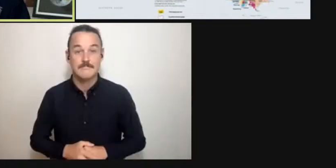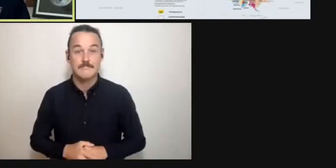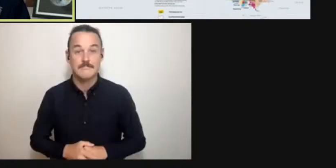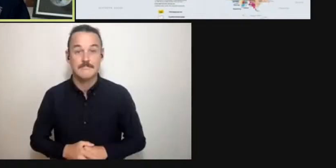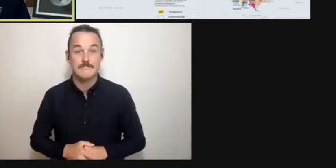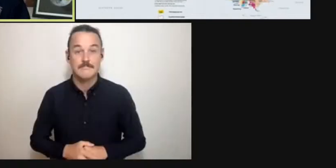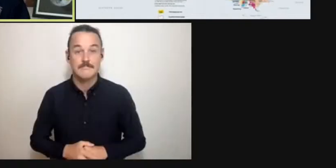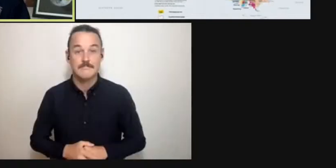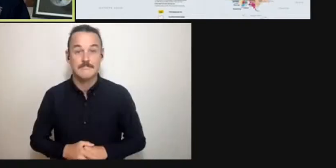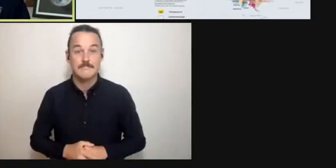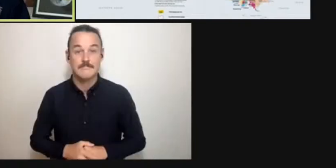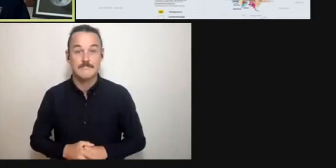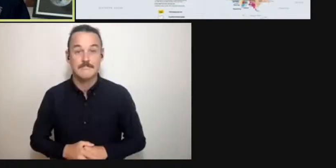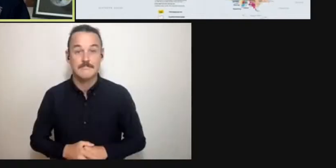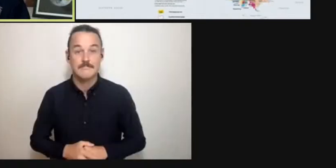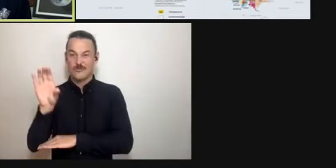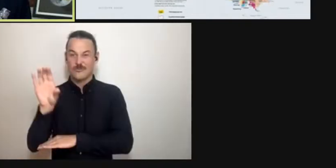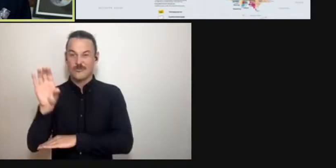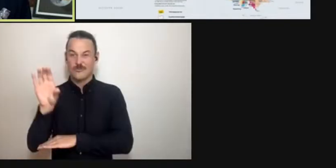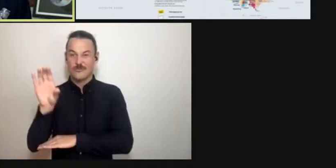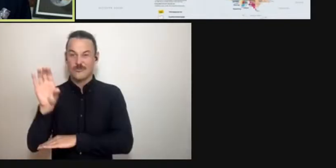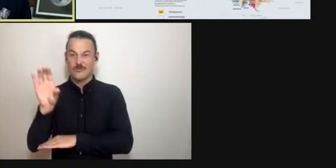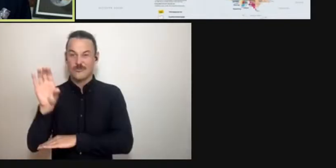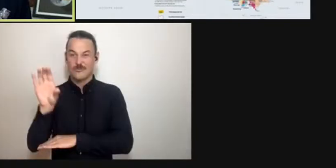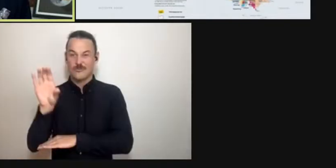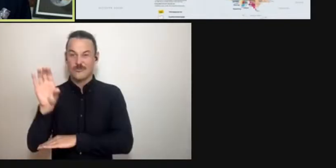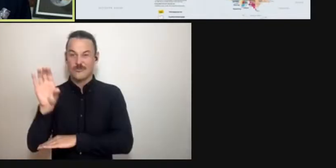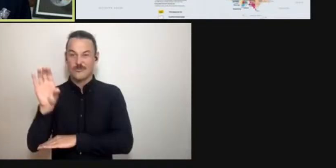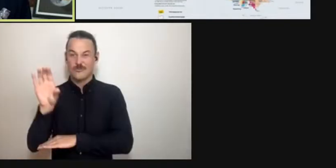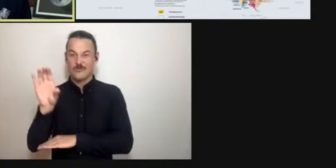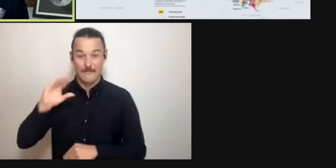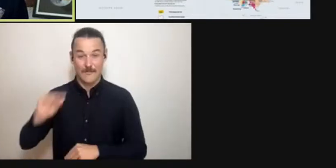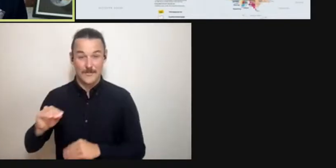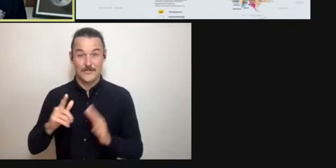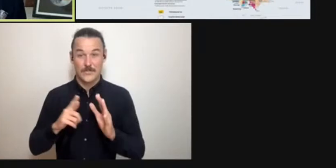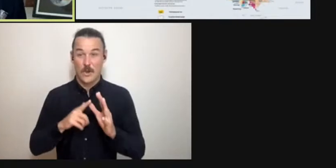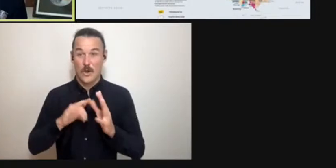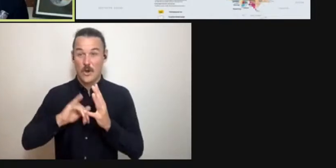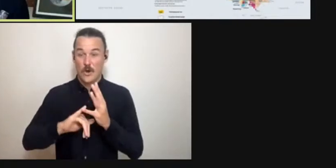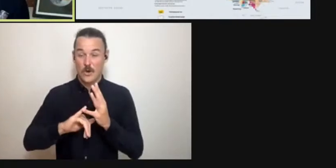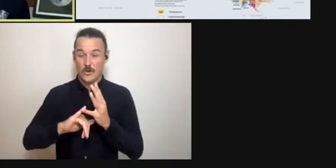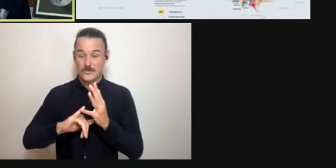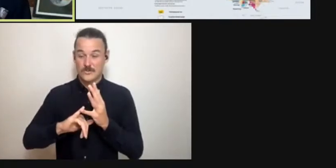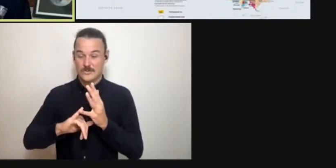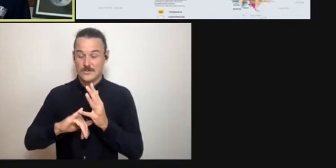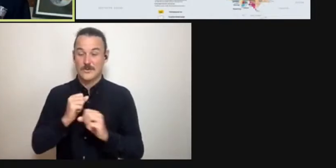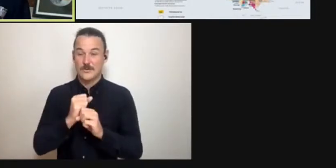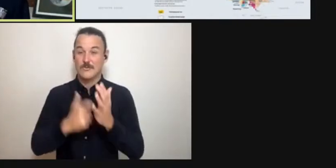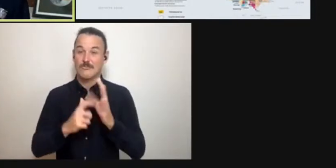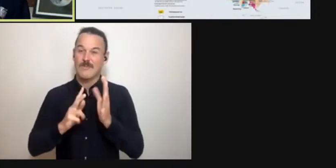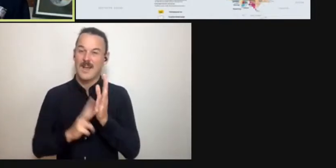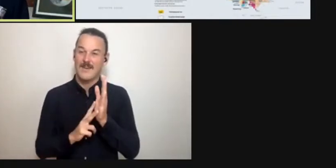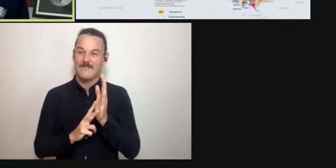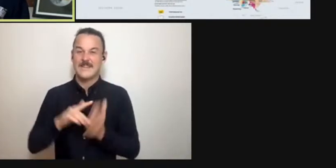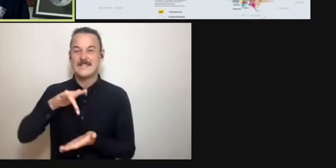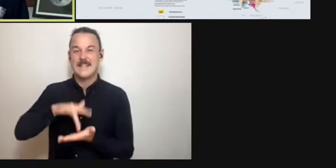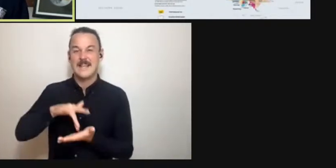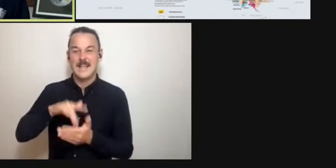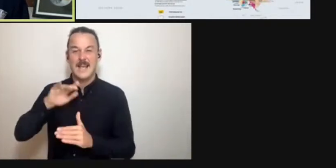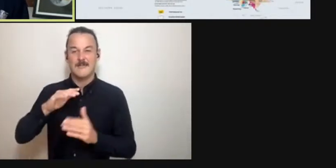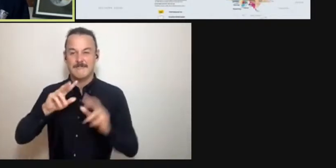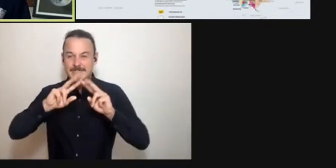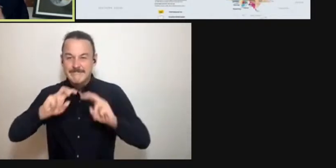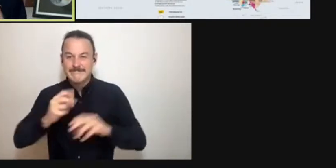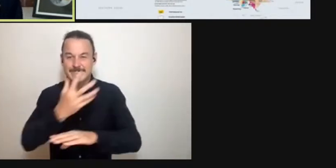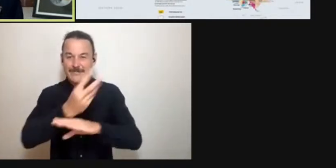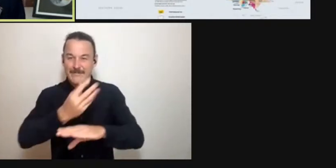have 8 volunteers from Osgrav, the Air Sea Centre of Excellence for Gravitational Wave Discovery, from ANU, Monash, University of